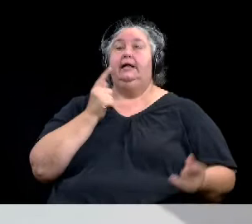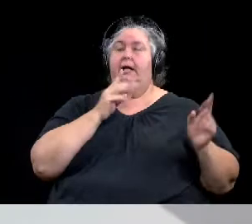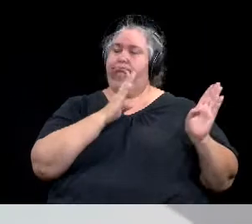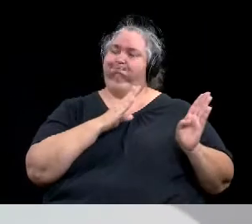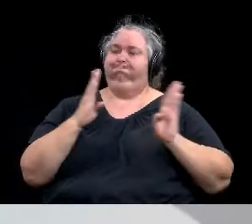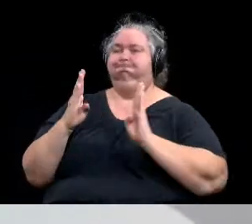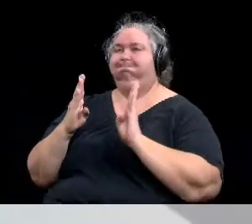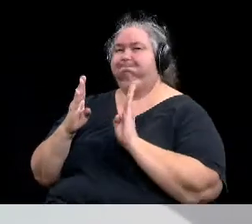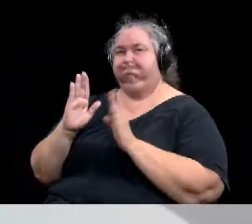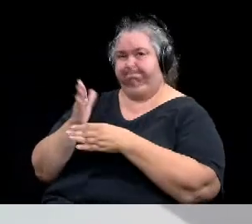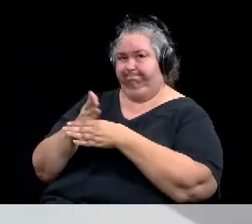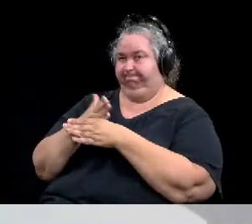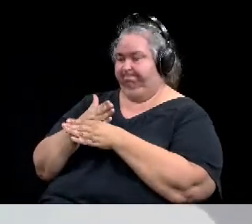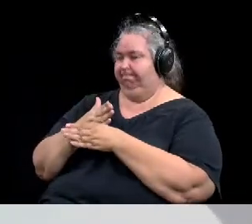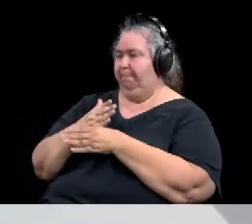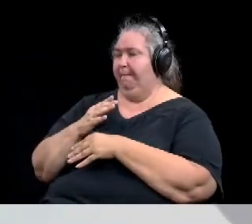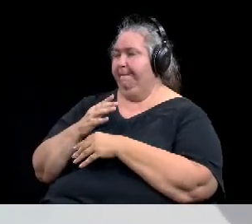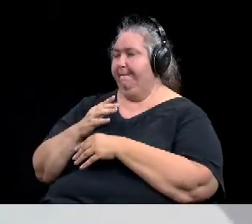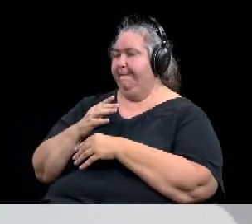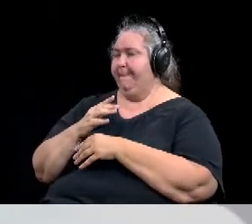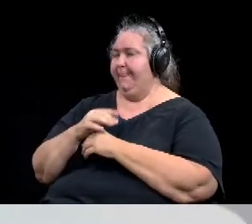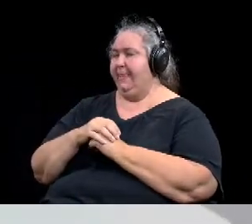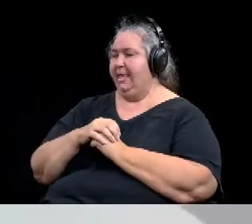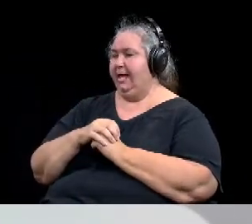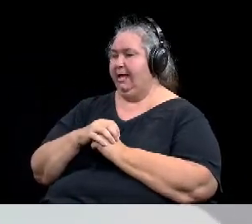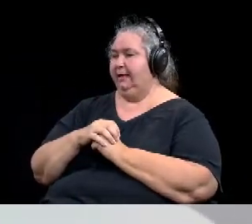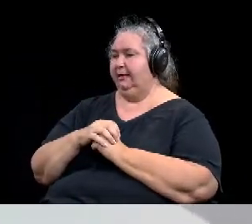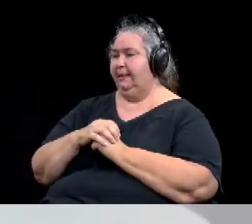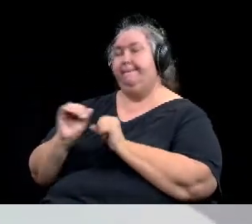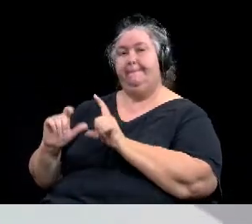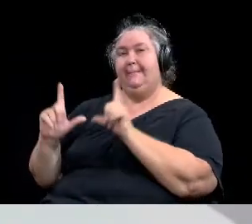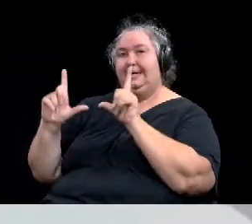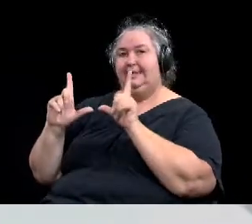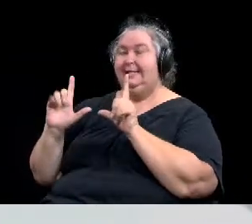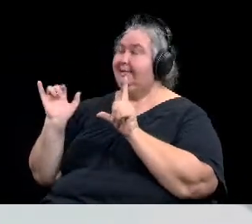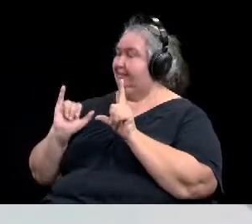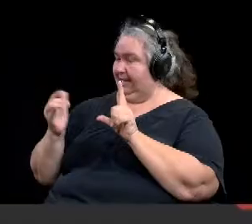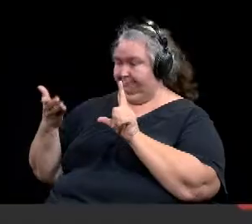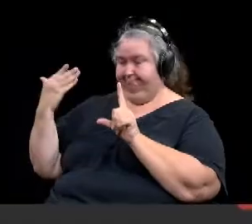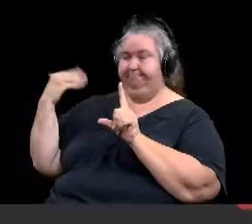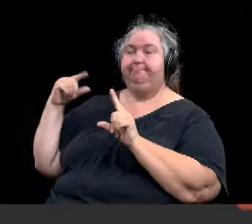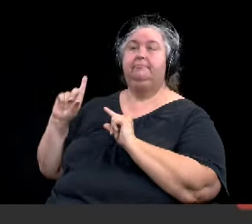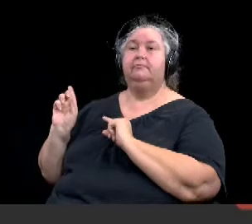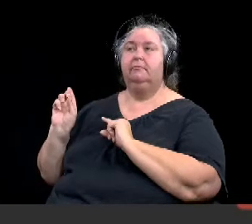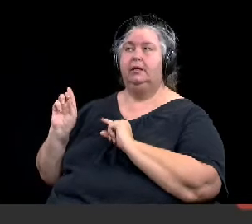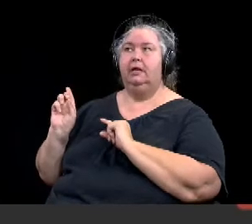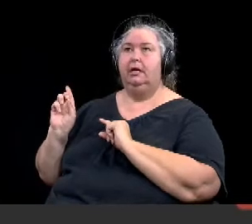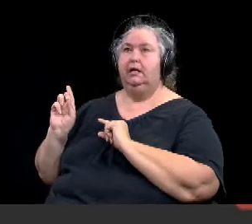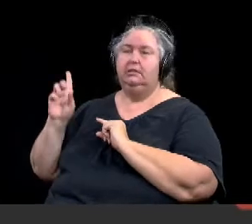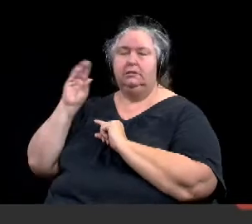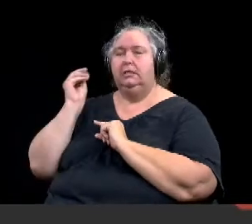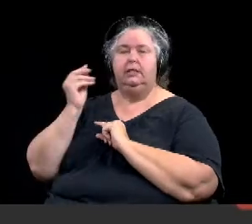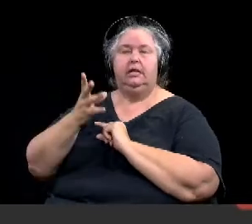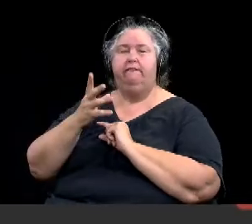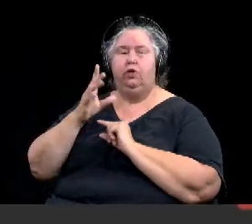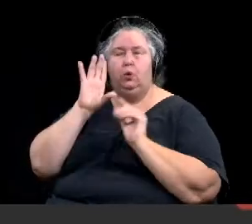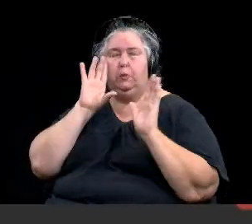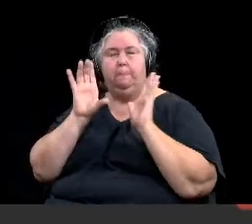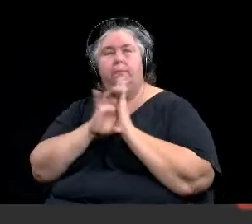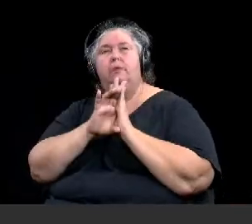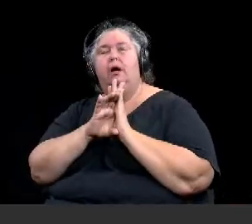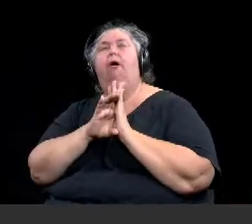to share with you my slides, as I've done previously, just to give a graphic